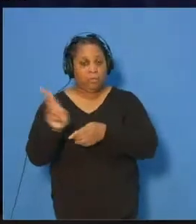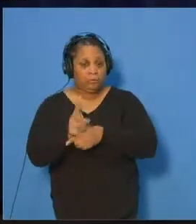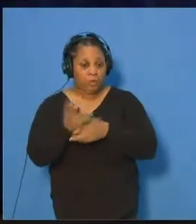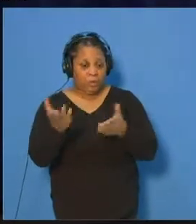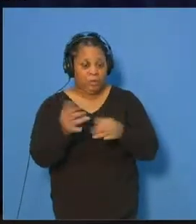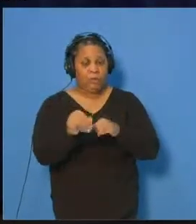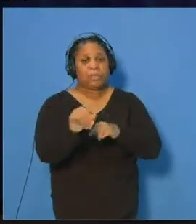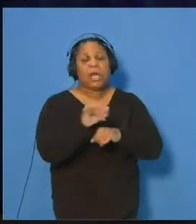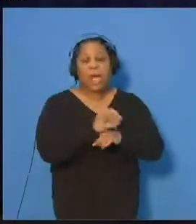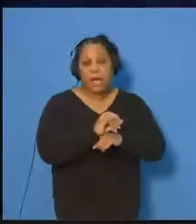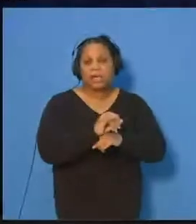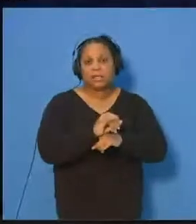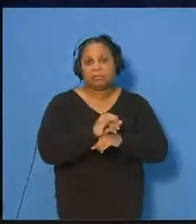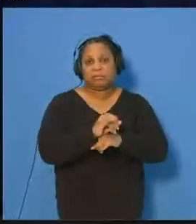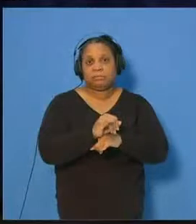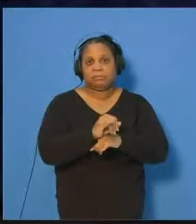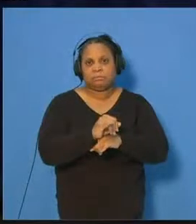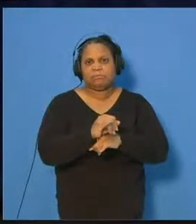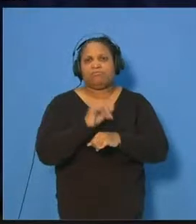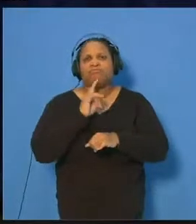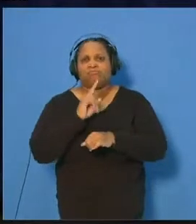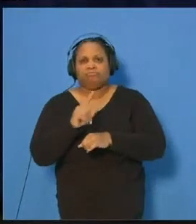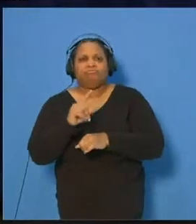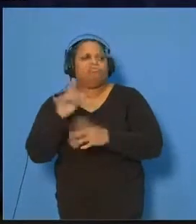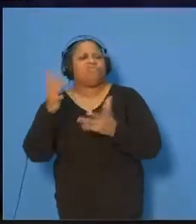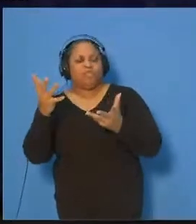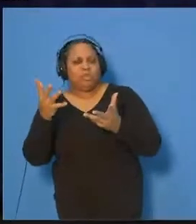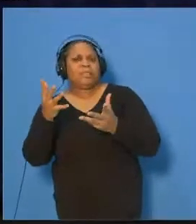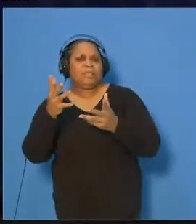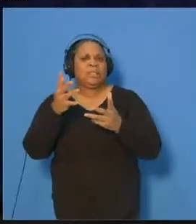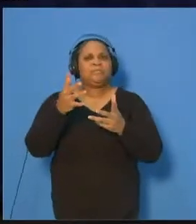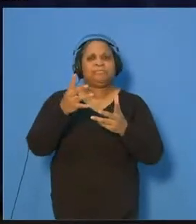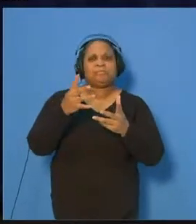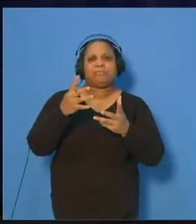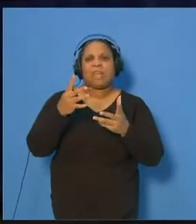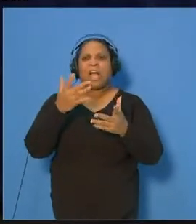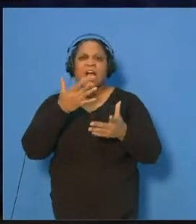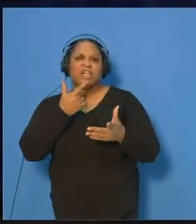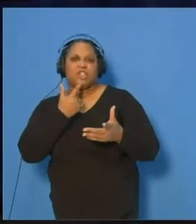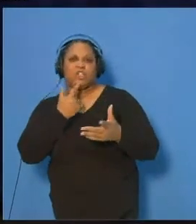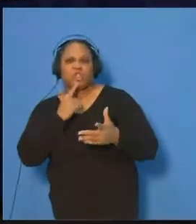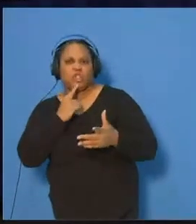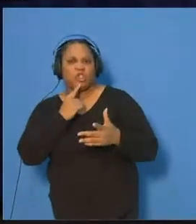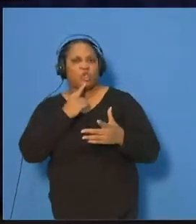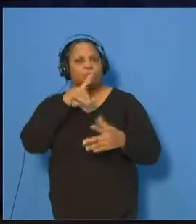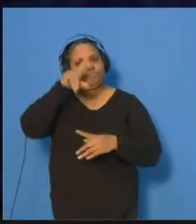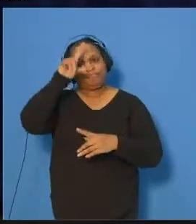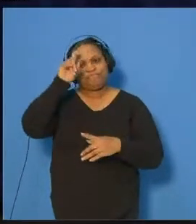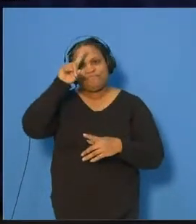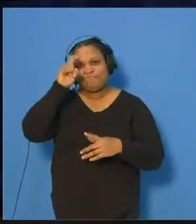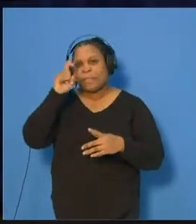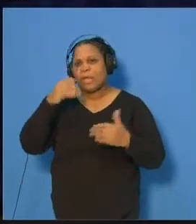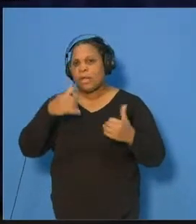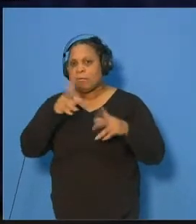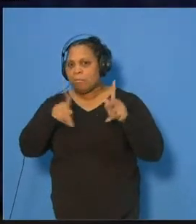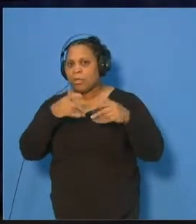on island, there is a reticence, of course, that persons will have, whether or not